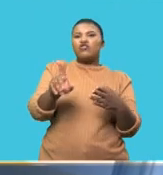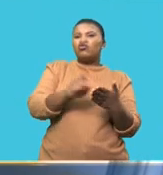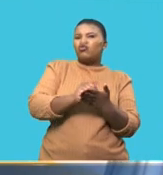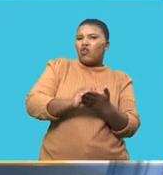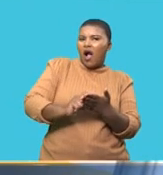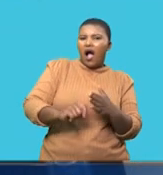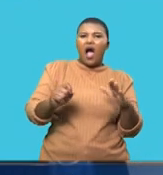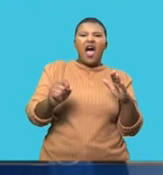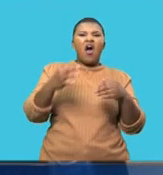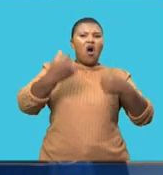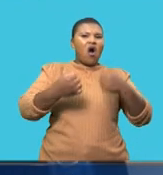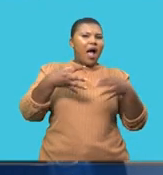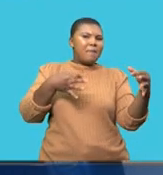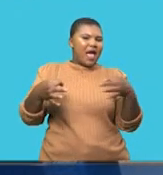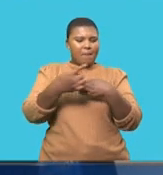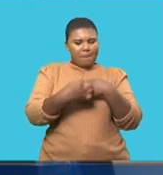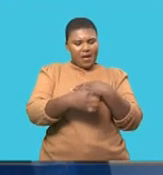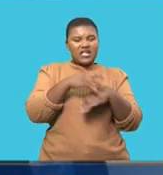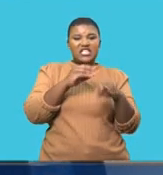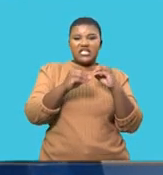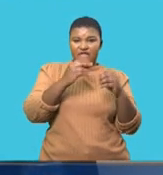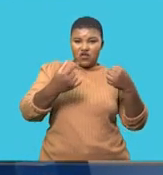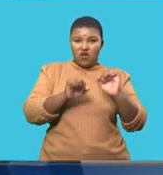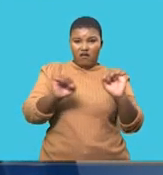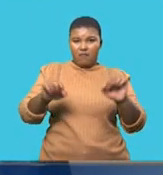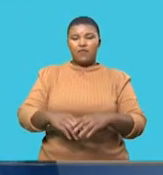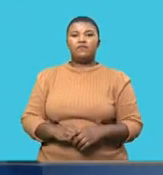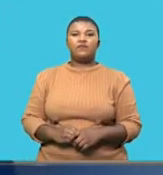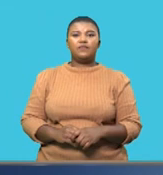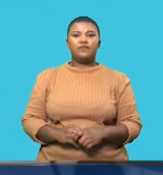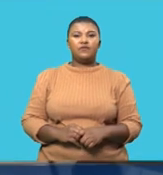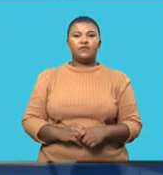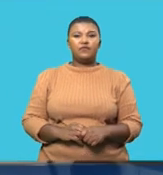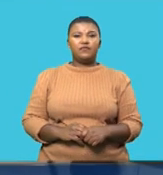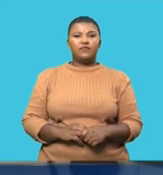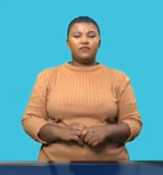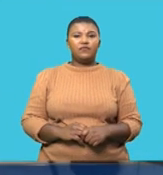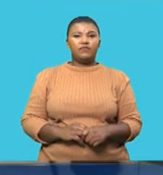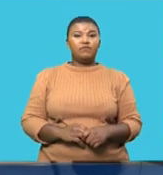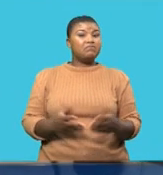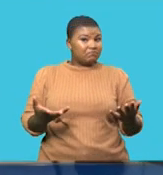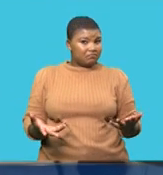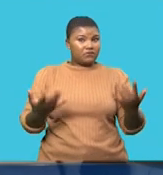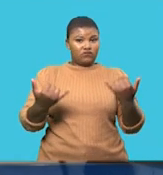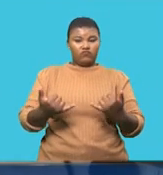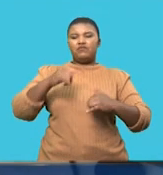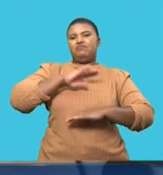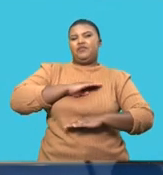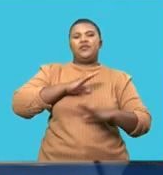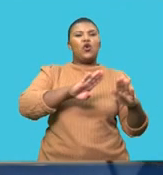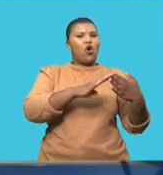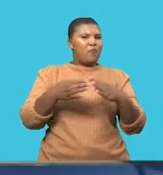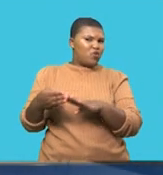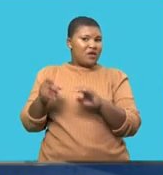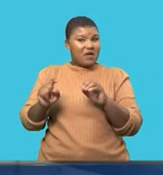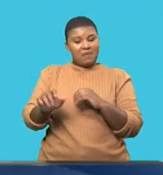makoloi esitana le go ntšhwafatsa di-disk tsa makoloi a bona. Tshwaku bulela ha go tsofetse gore baagi ba motsana